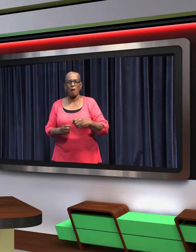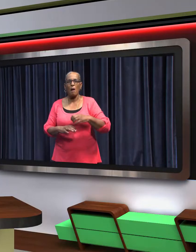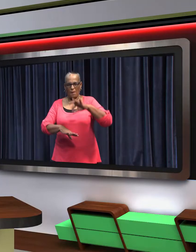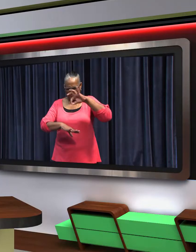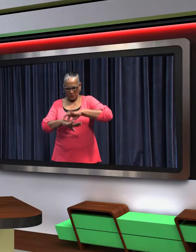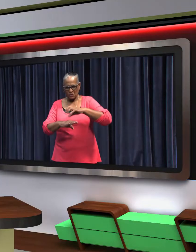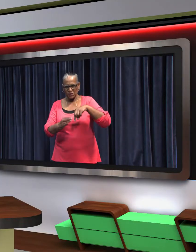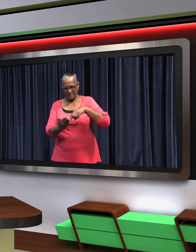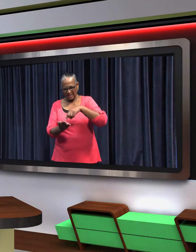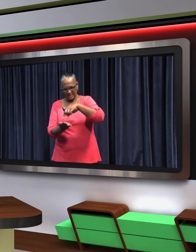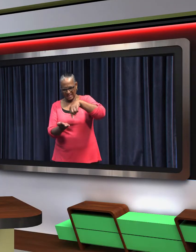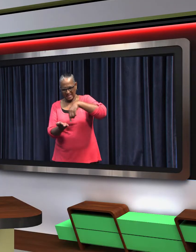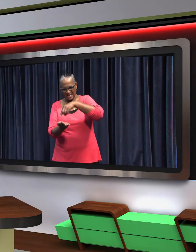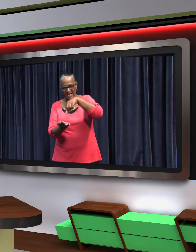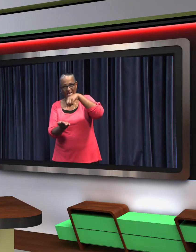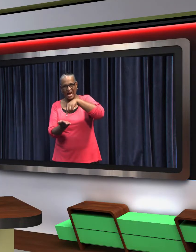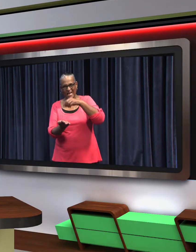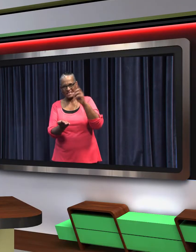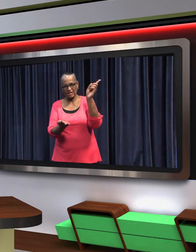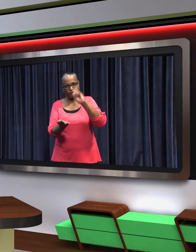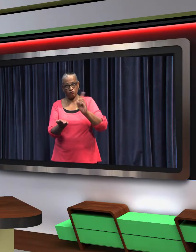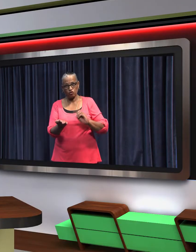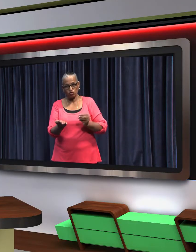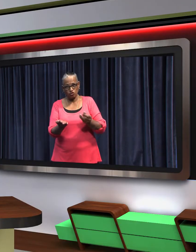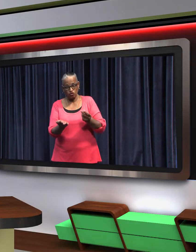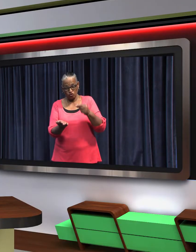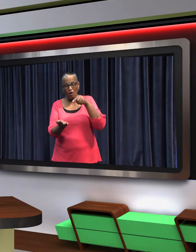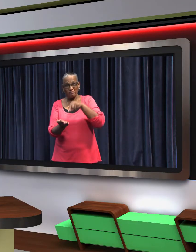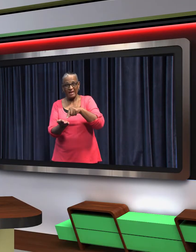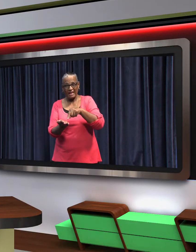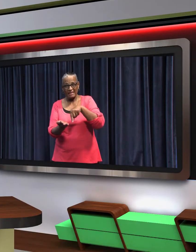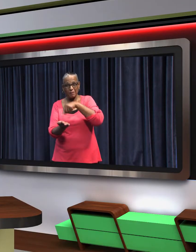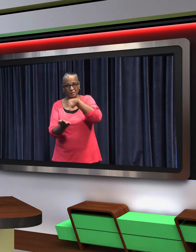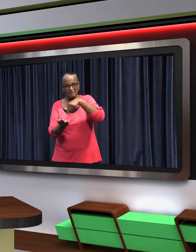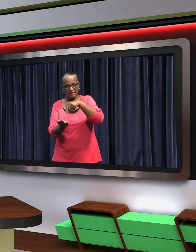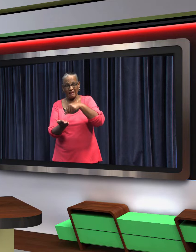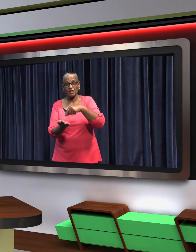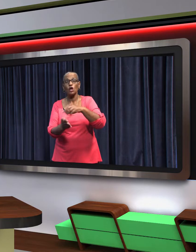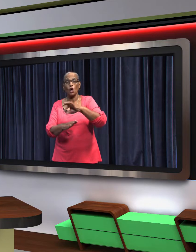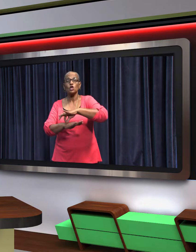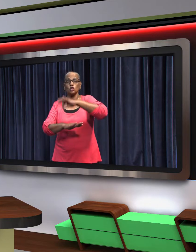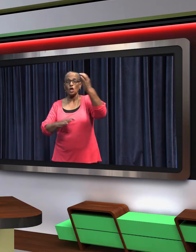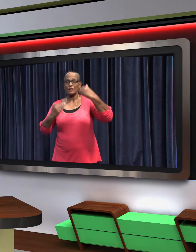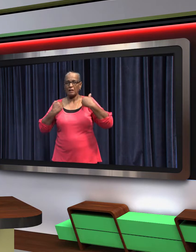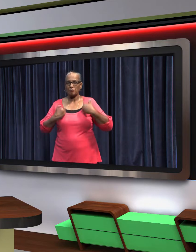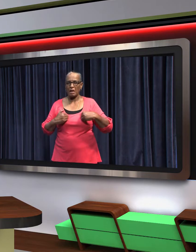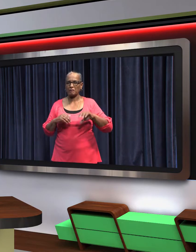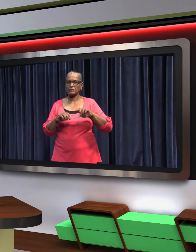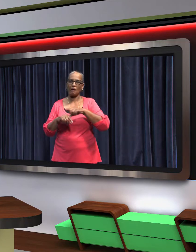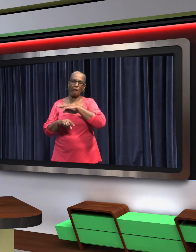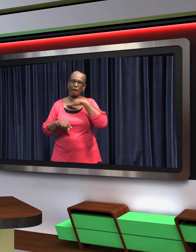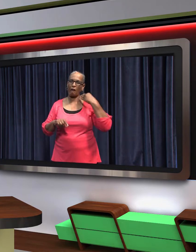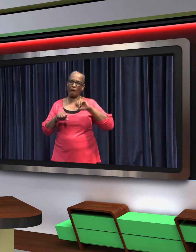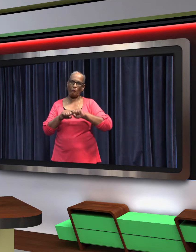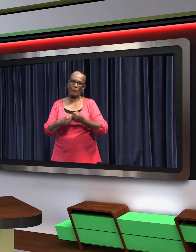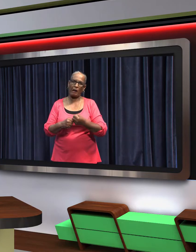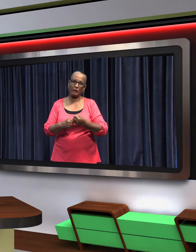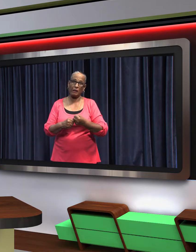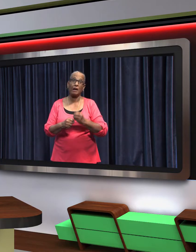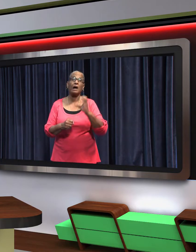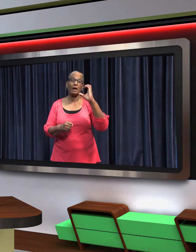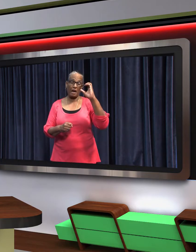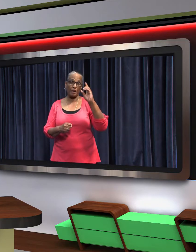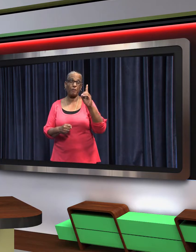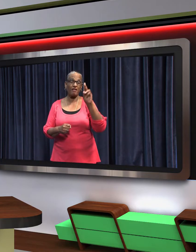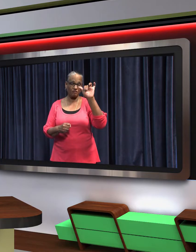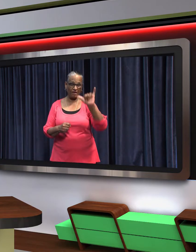And in mosquito coil incense, there are pesticides that can harm human health, says Carmen van Dijk, head